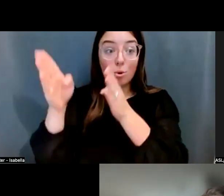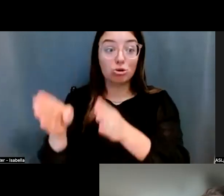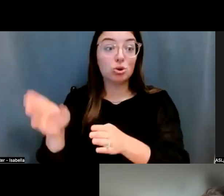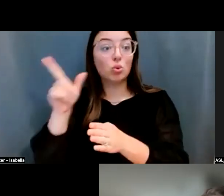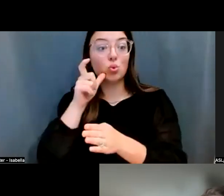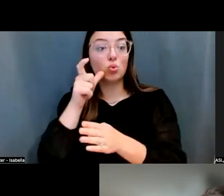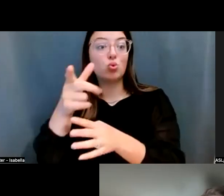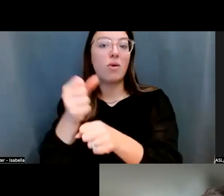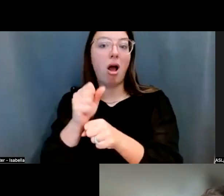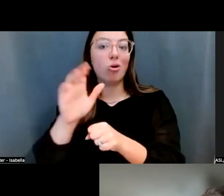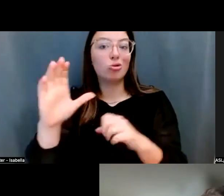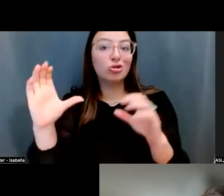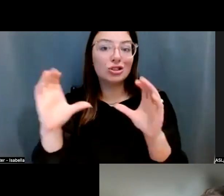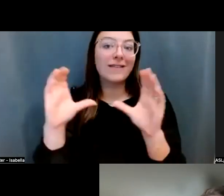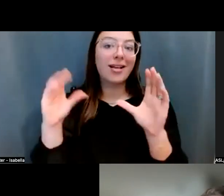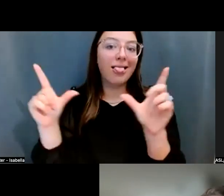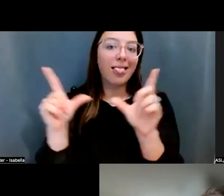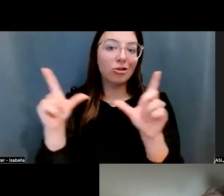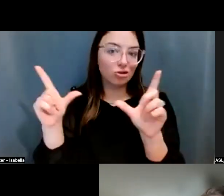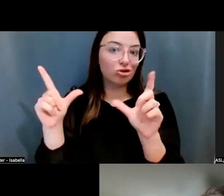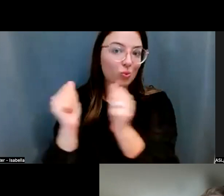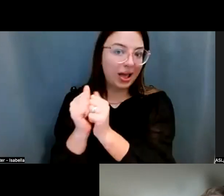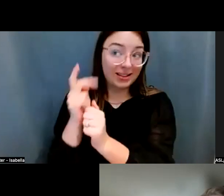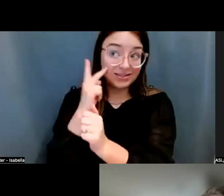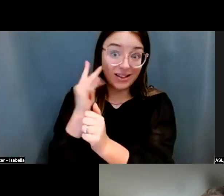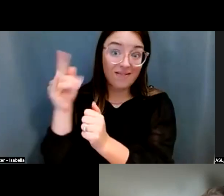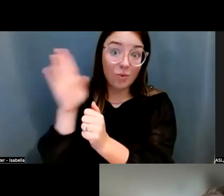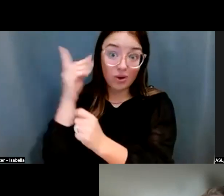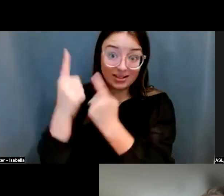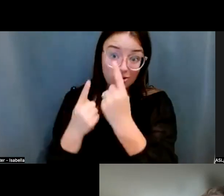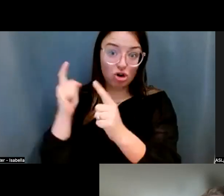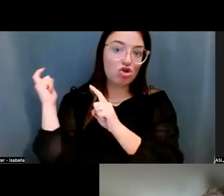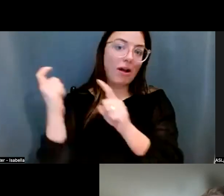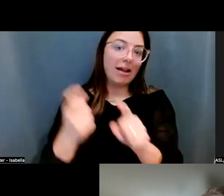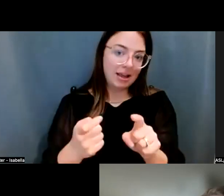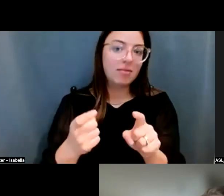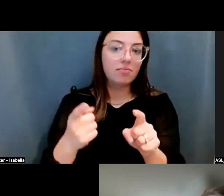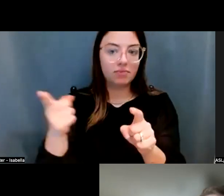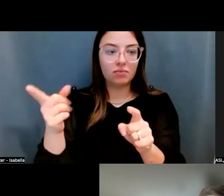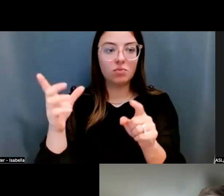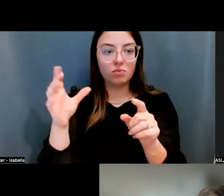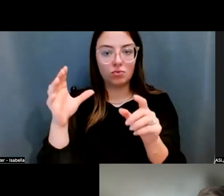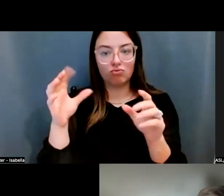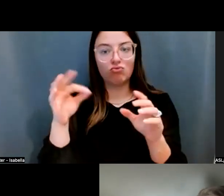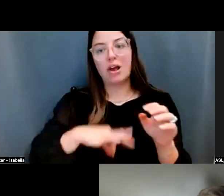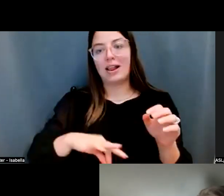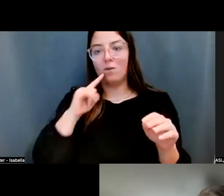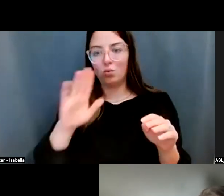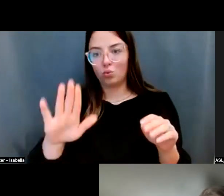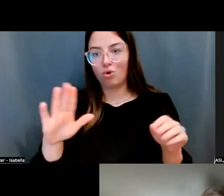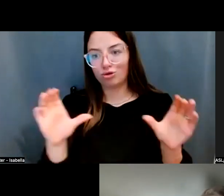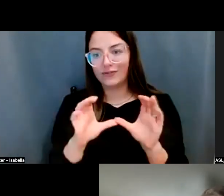your certification and licensure with to ask if they would consider granting this course towards that credit.